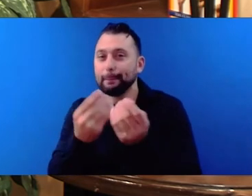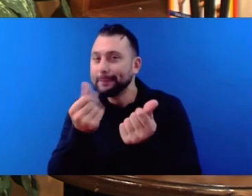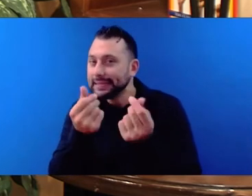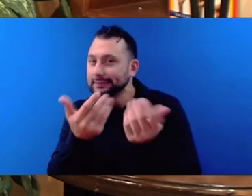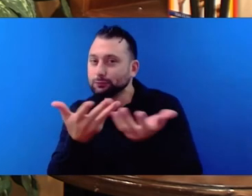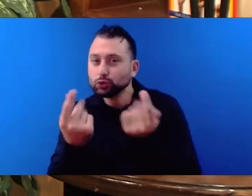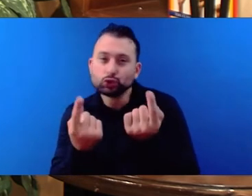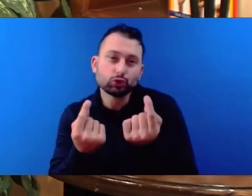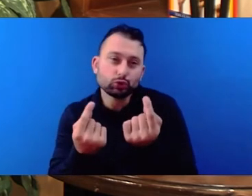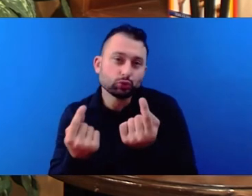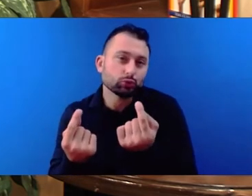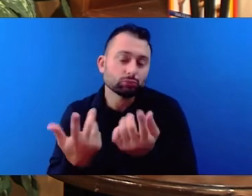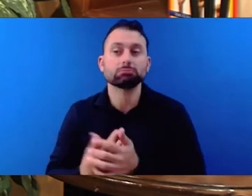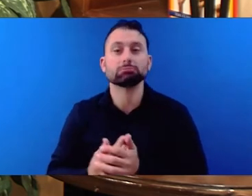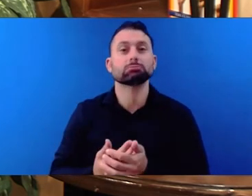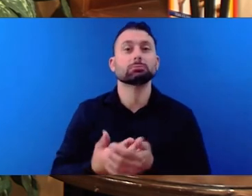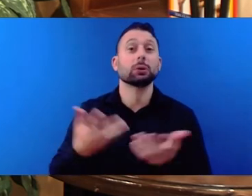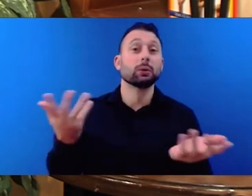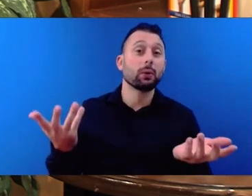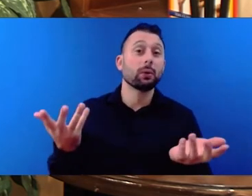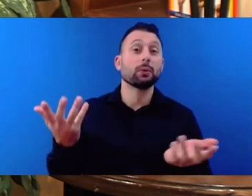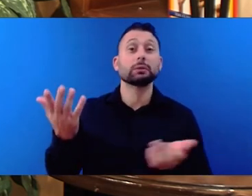to